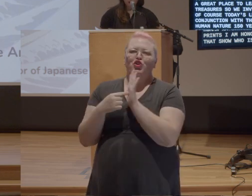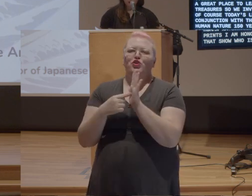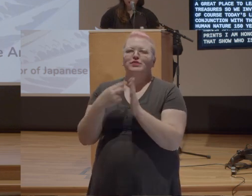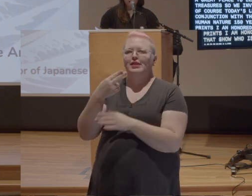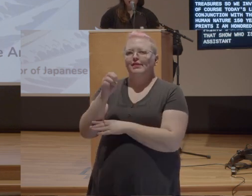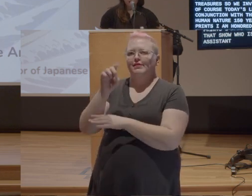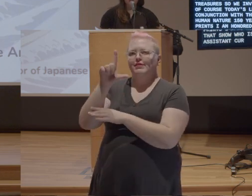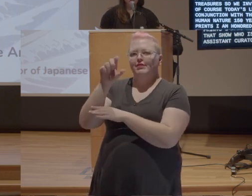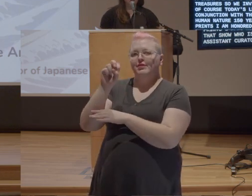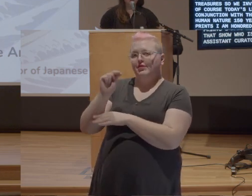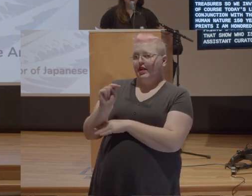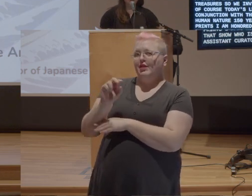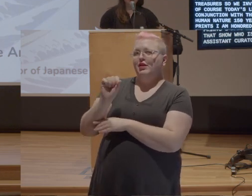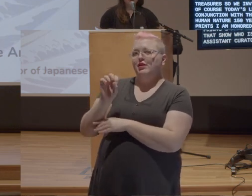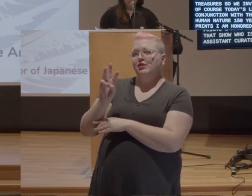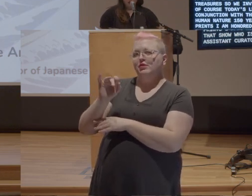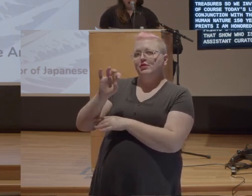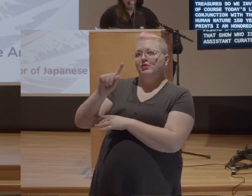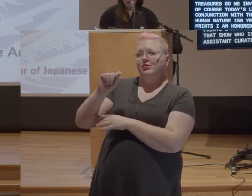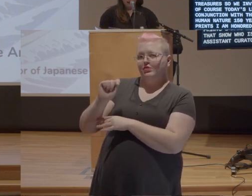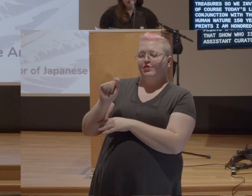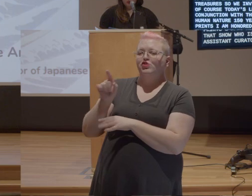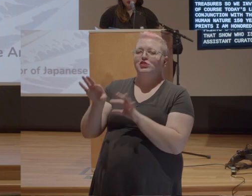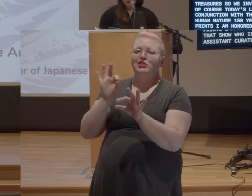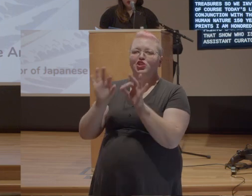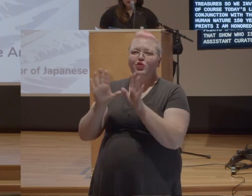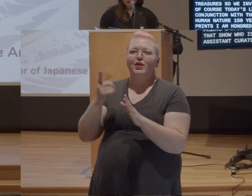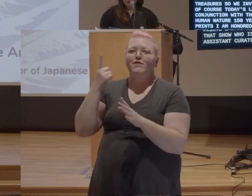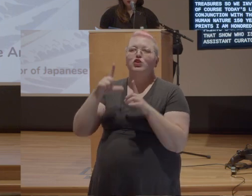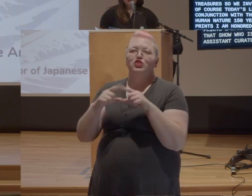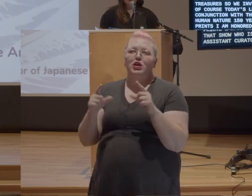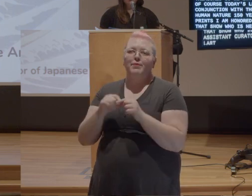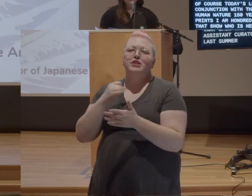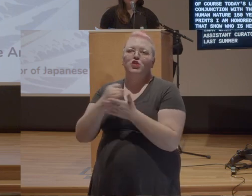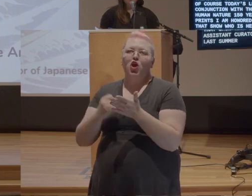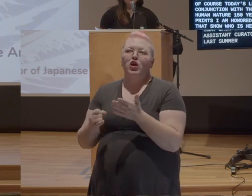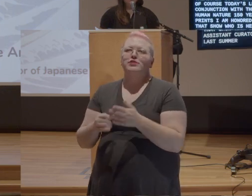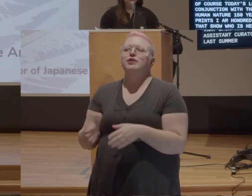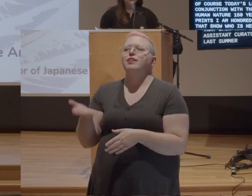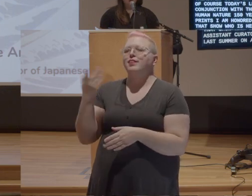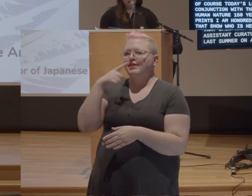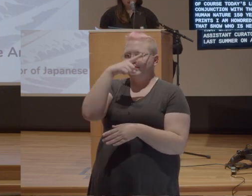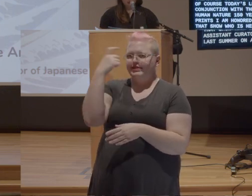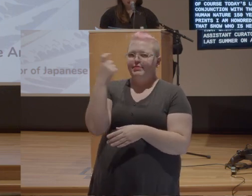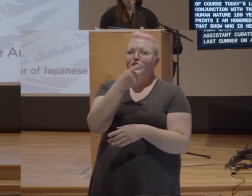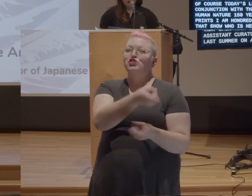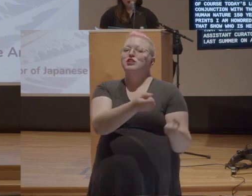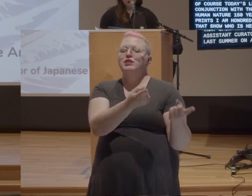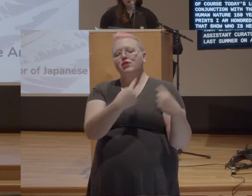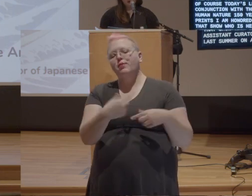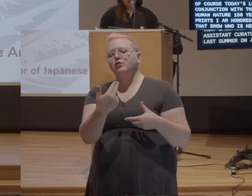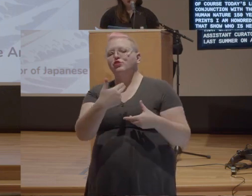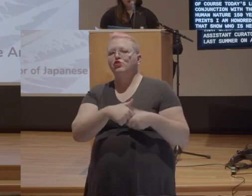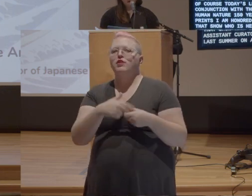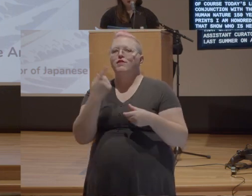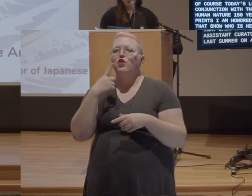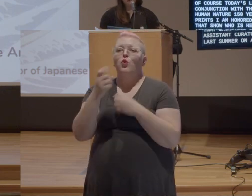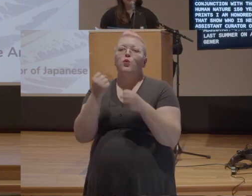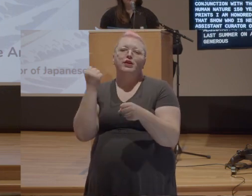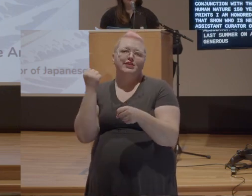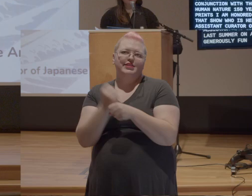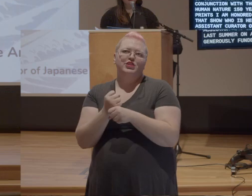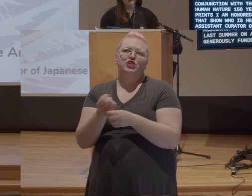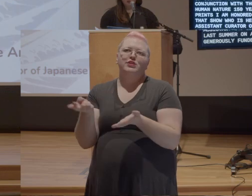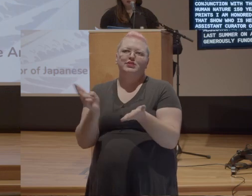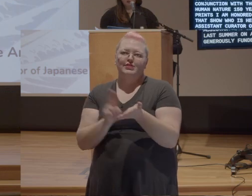Assistant Curator of Japanese Art. Helen joined us last summer on a special one-year appointment, generously funded